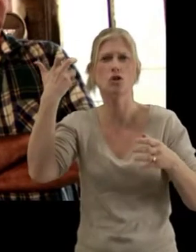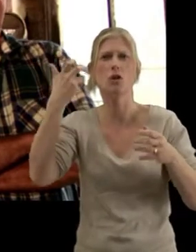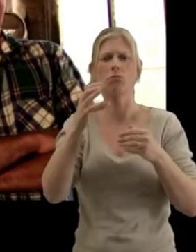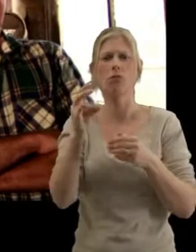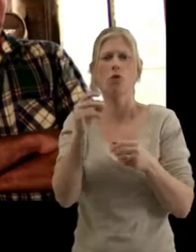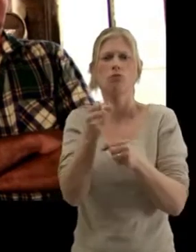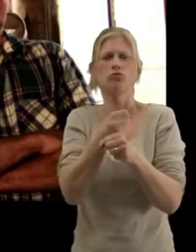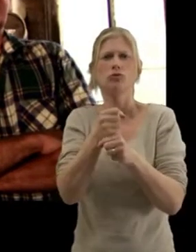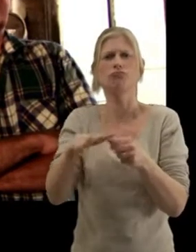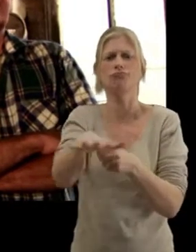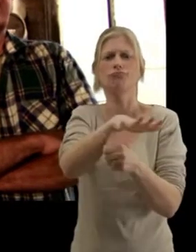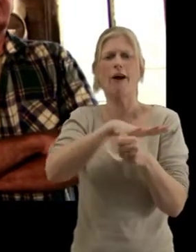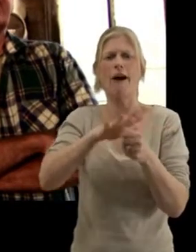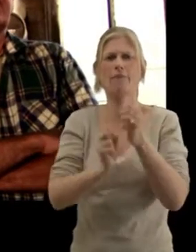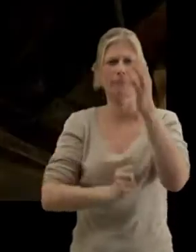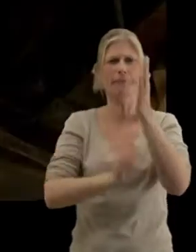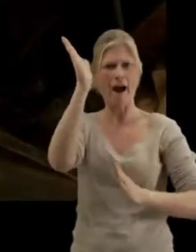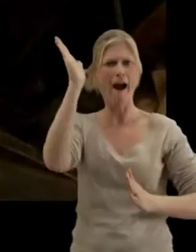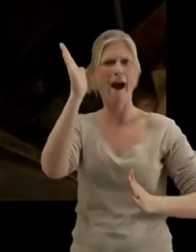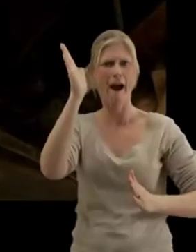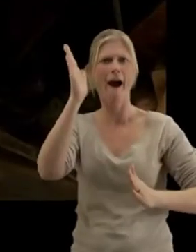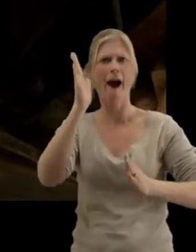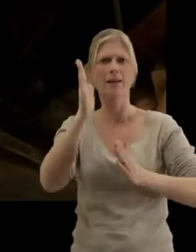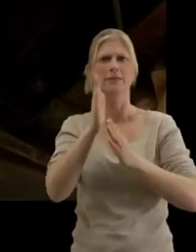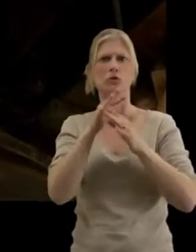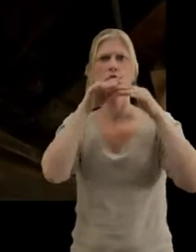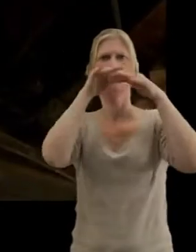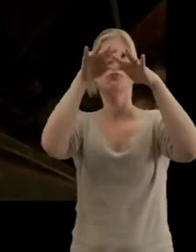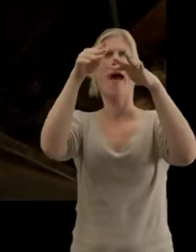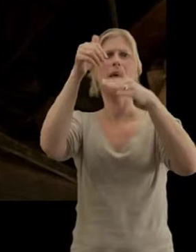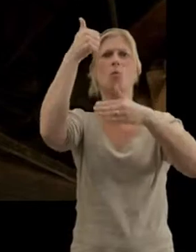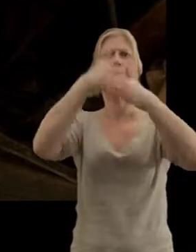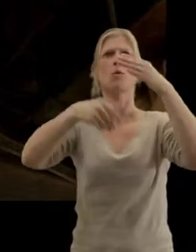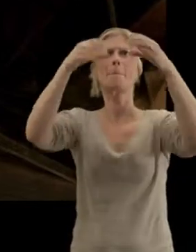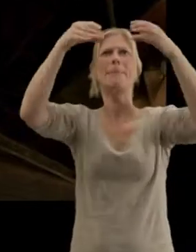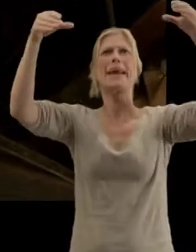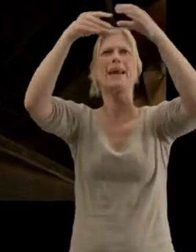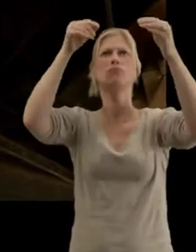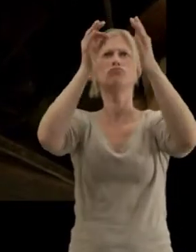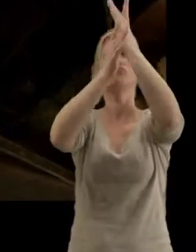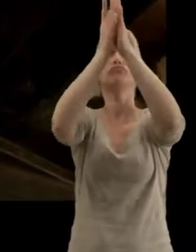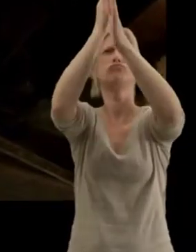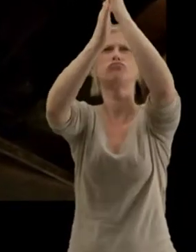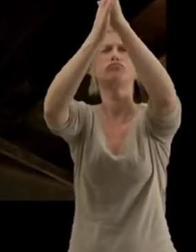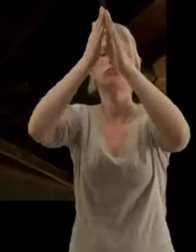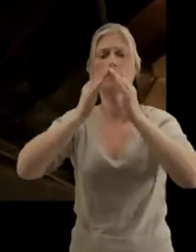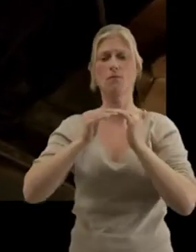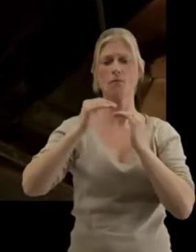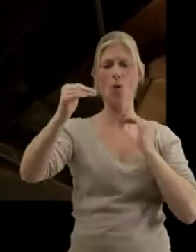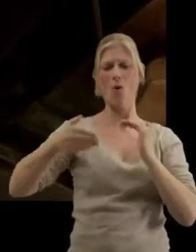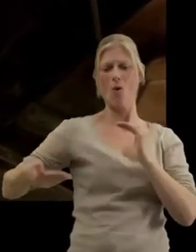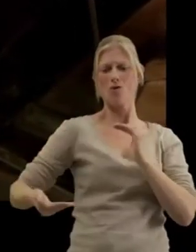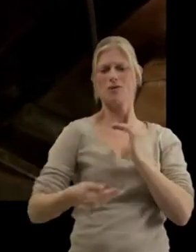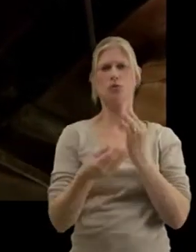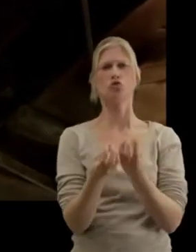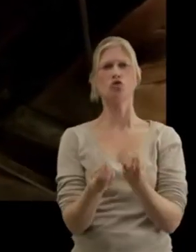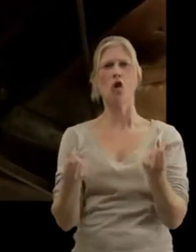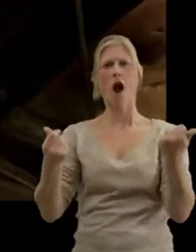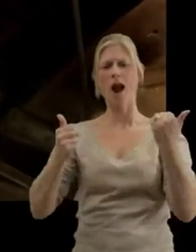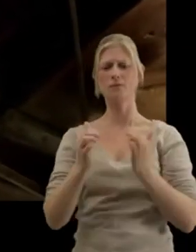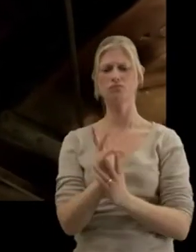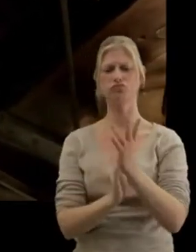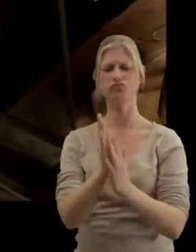and grease around the bearing caught fire. It would spread along the top of the beams and underneath the floor, because everything would be